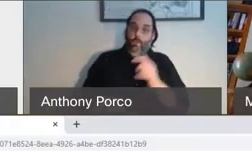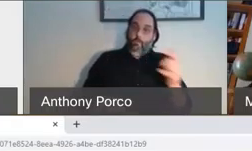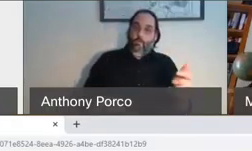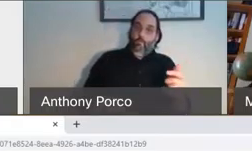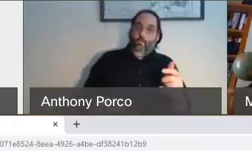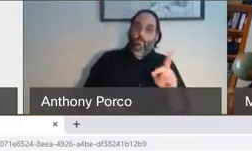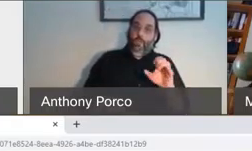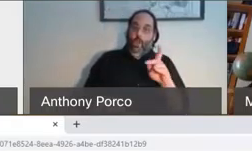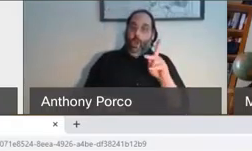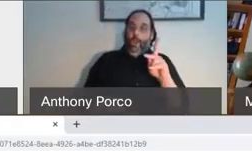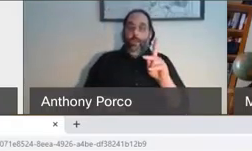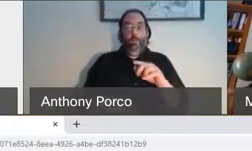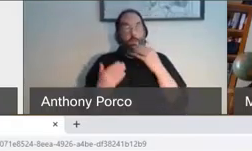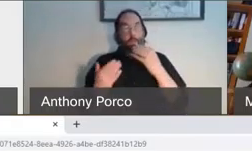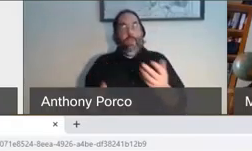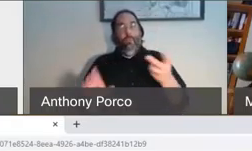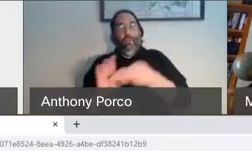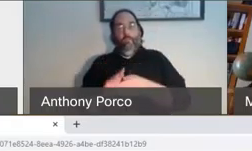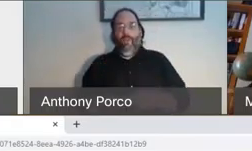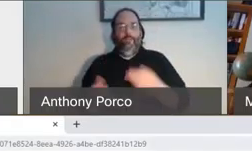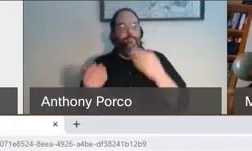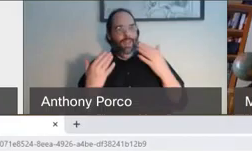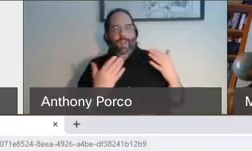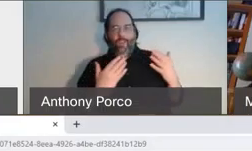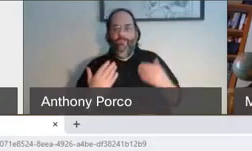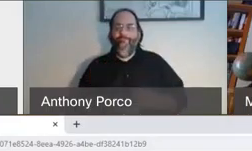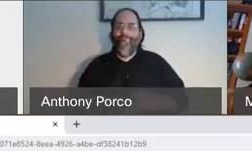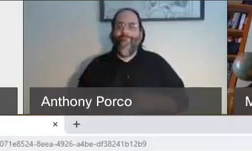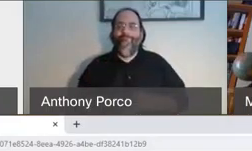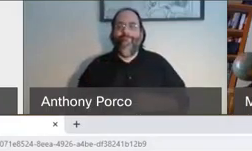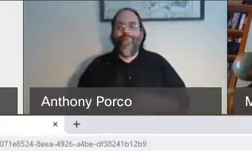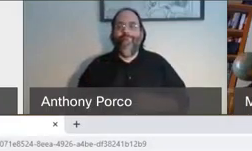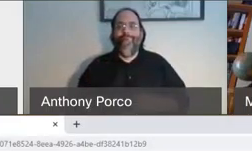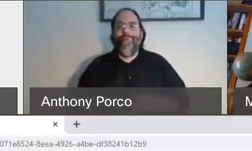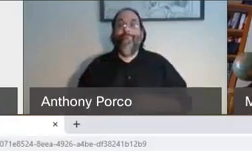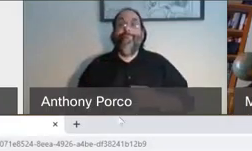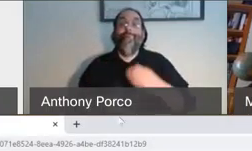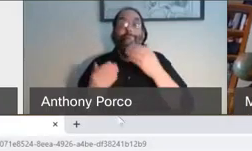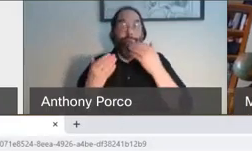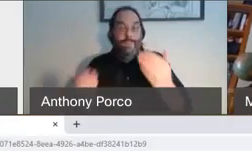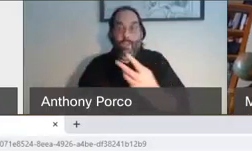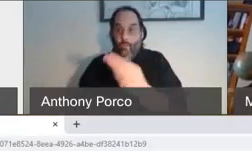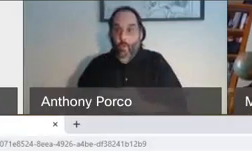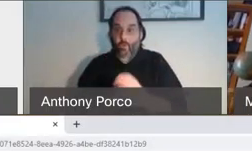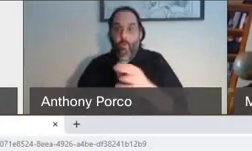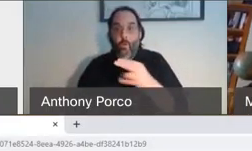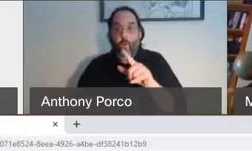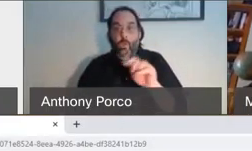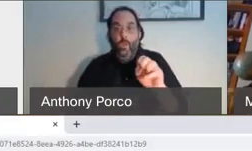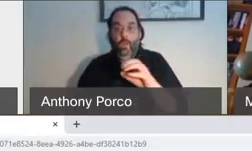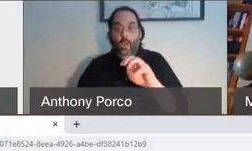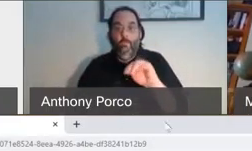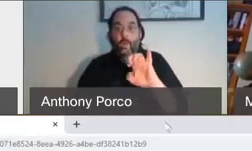Young, but we thank you all for participating. Thank you. Thank you both. So Charlotte and Michael, you guys did a great